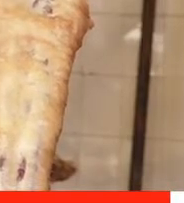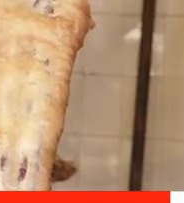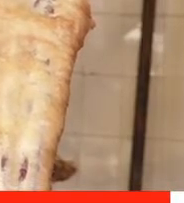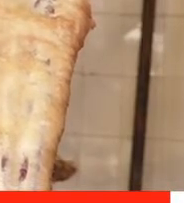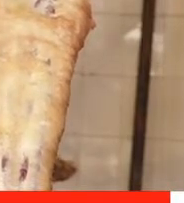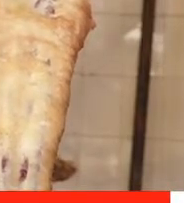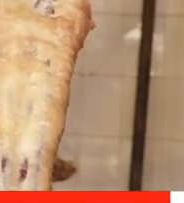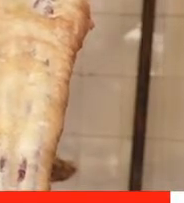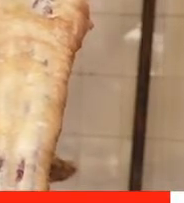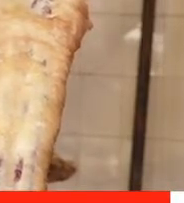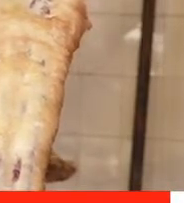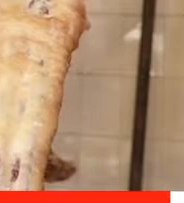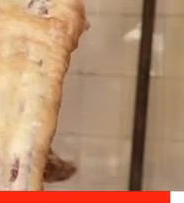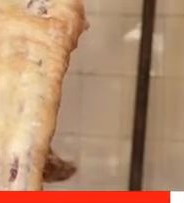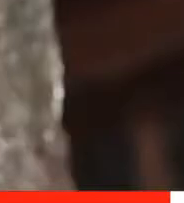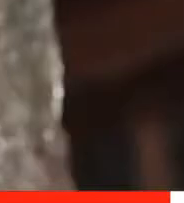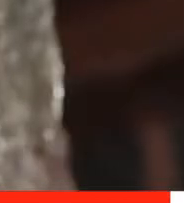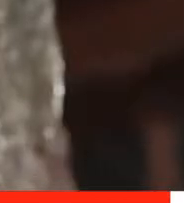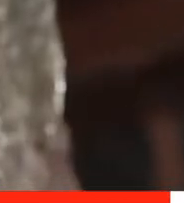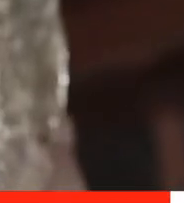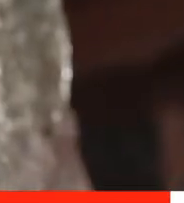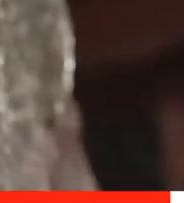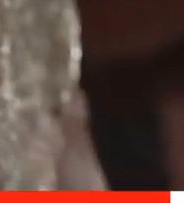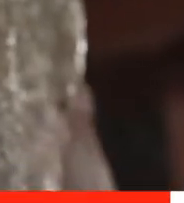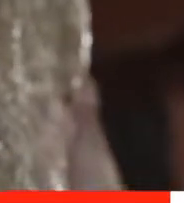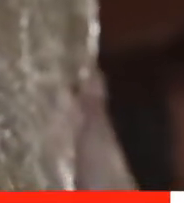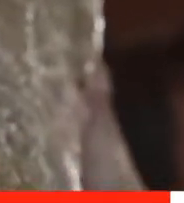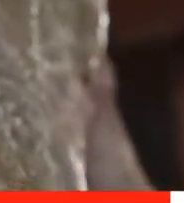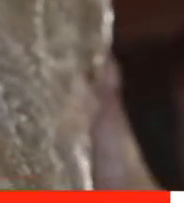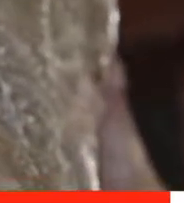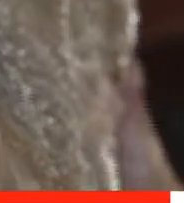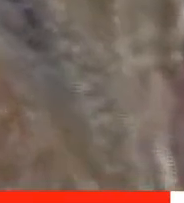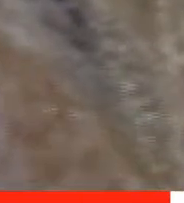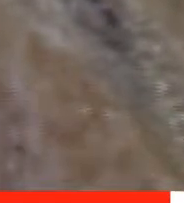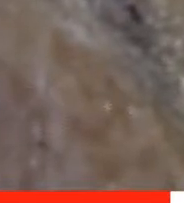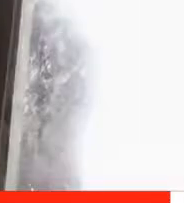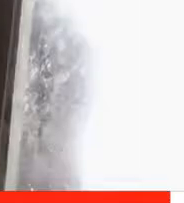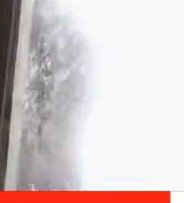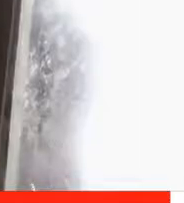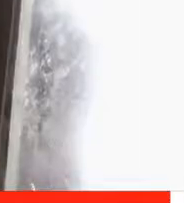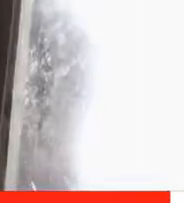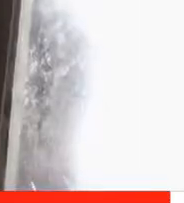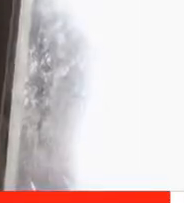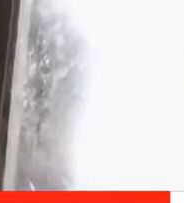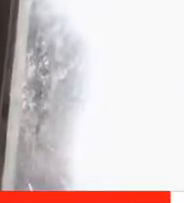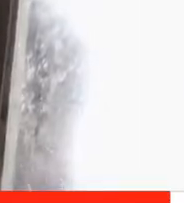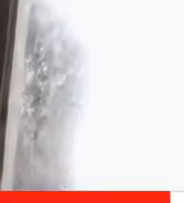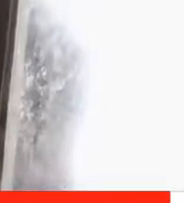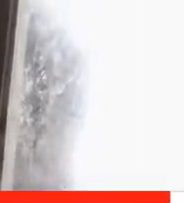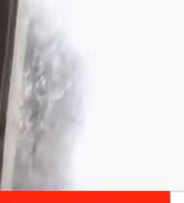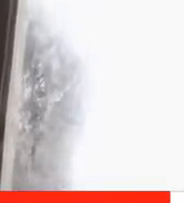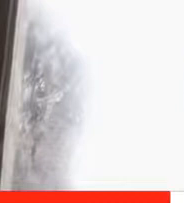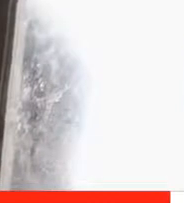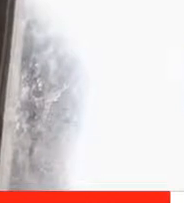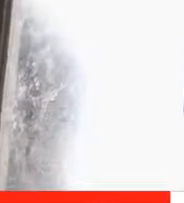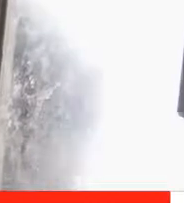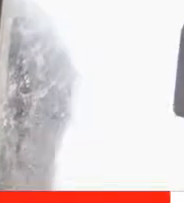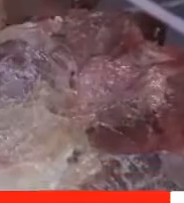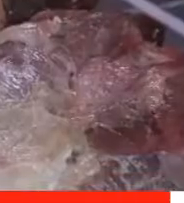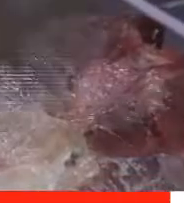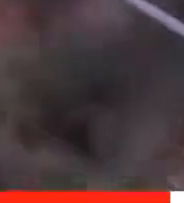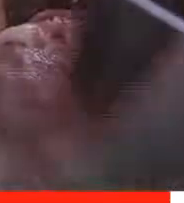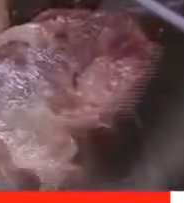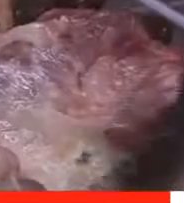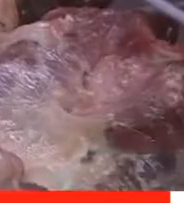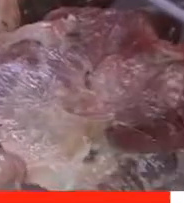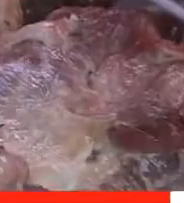consumption, bear the stamp. It is therefore important for one to know the proper ways of preserving meat